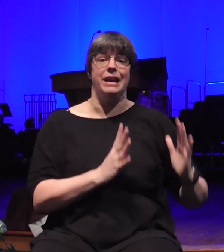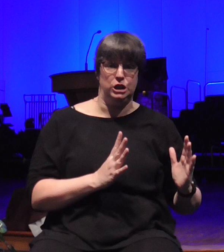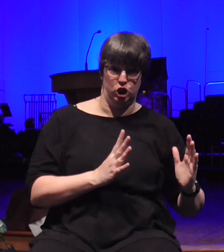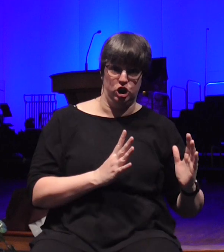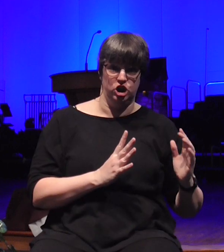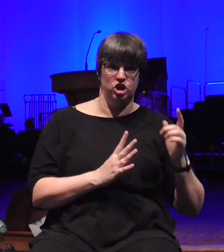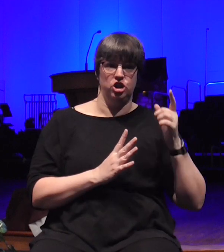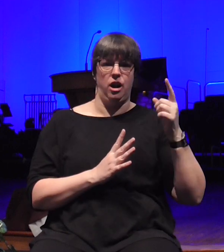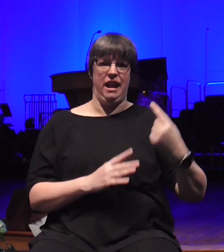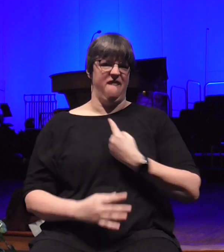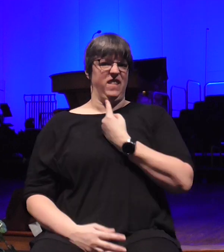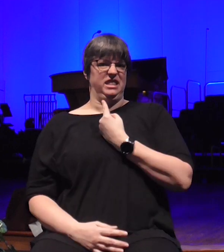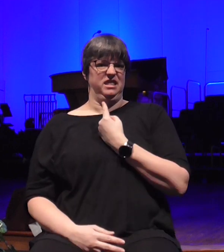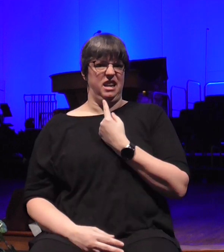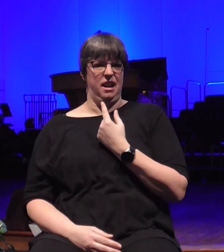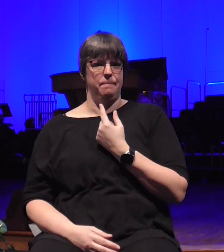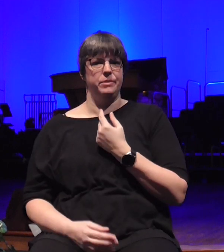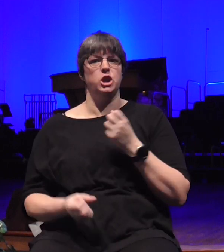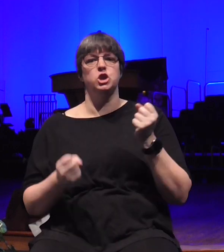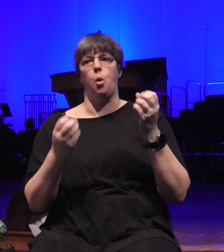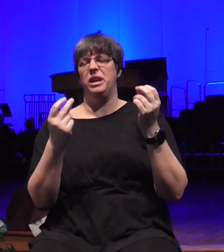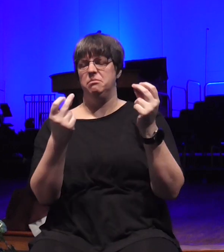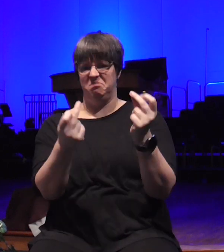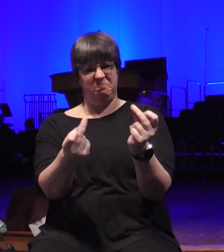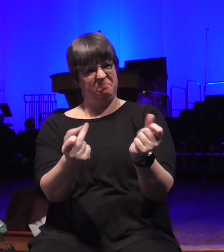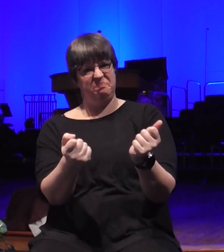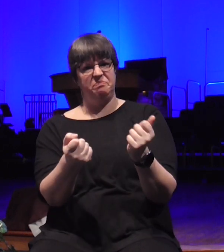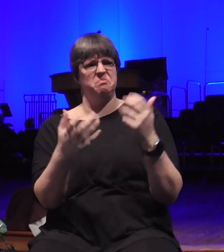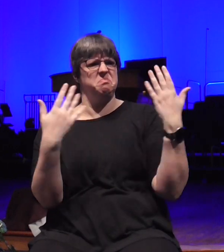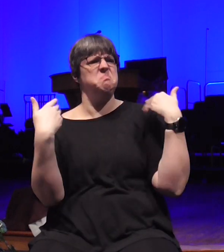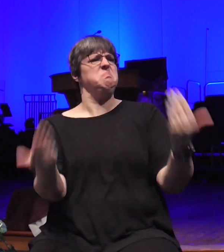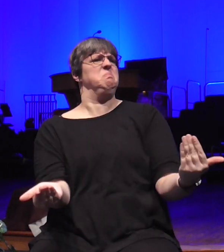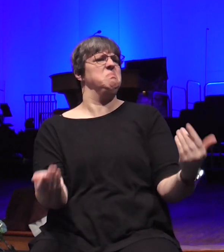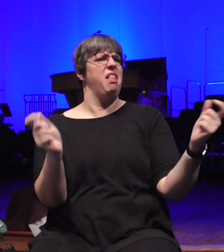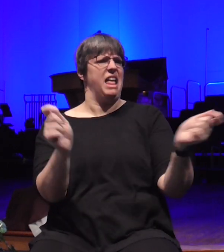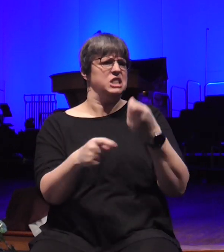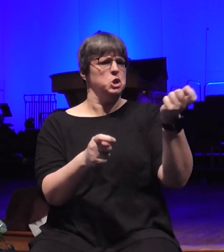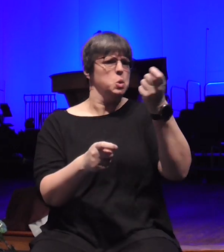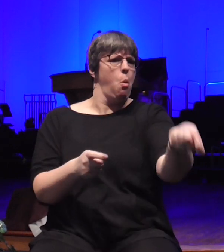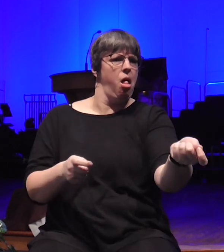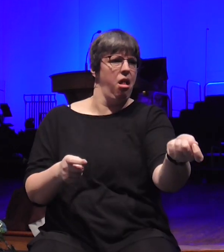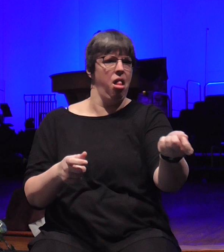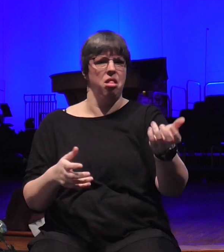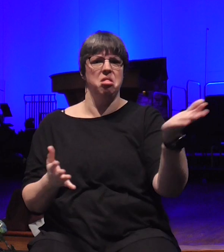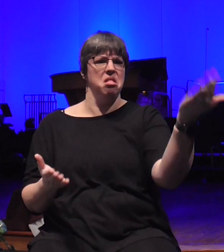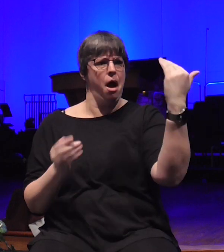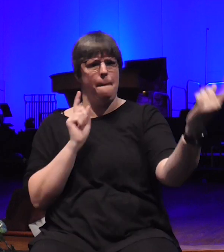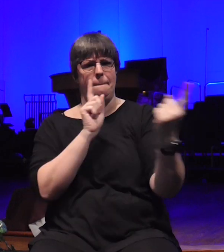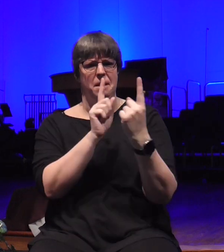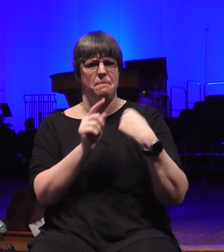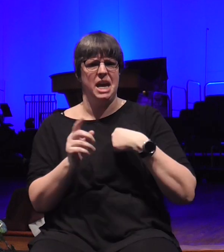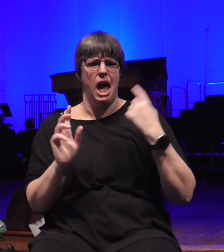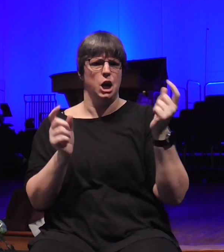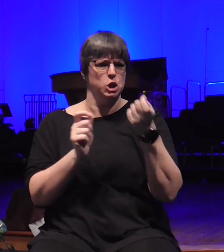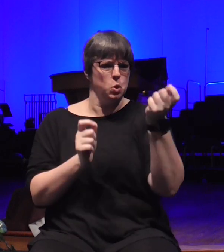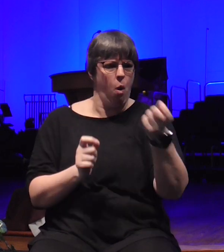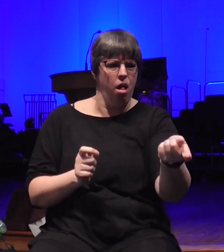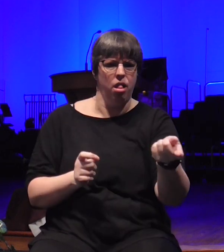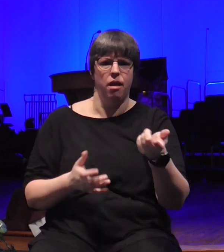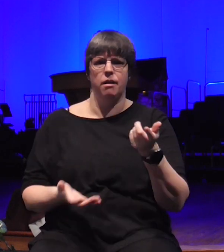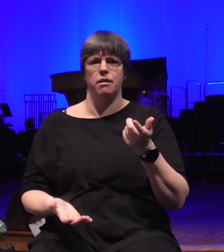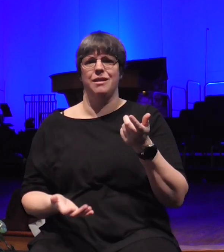offended him. So he immediately declared a duel. You shall meet me in a duel. Now, when